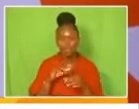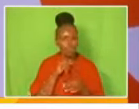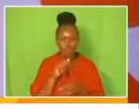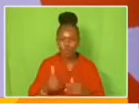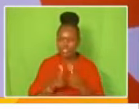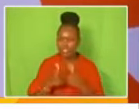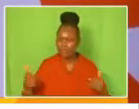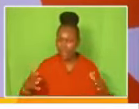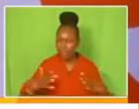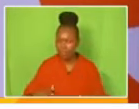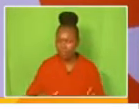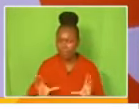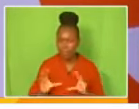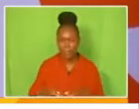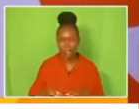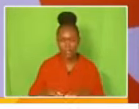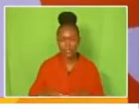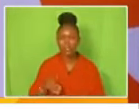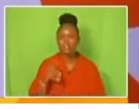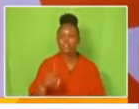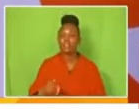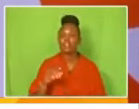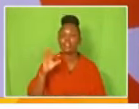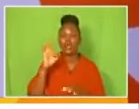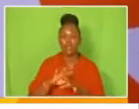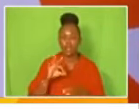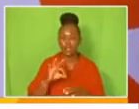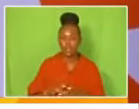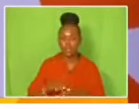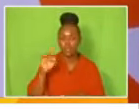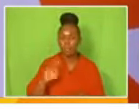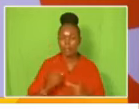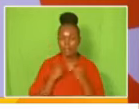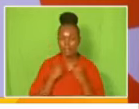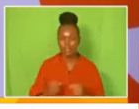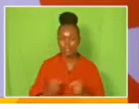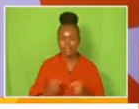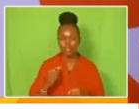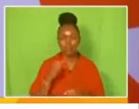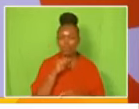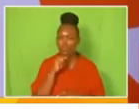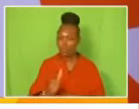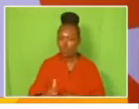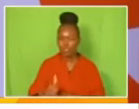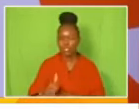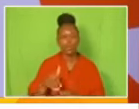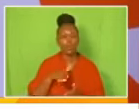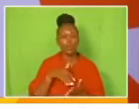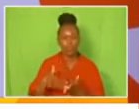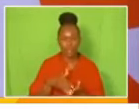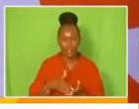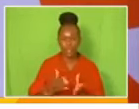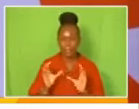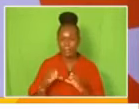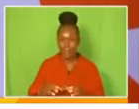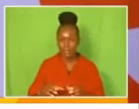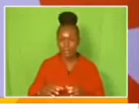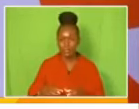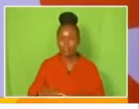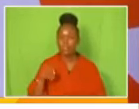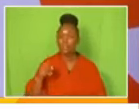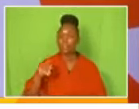party. It must strengthen, not weaken the party. It must be fought